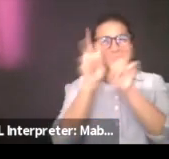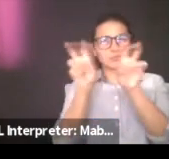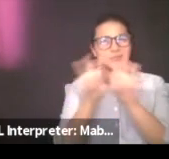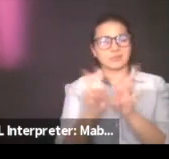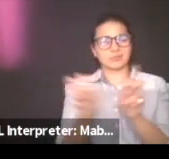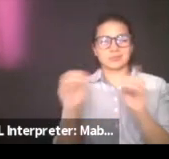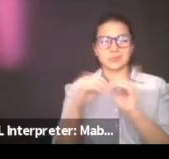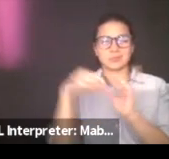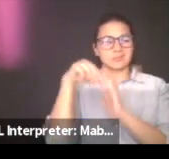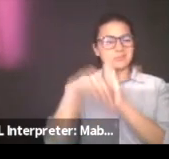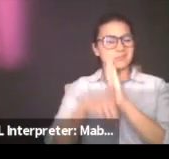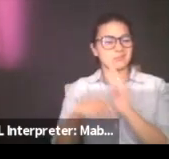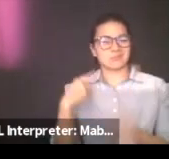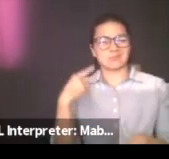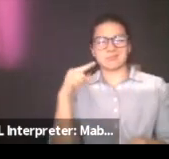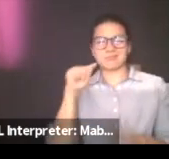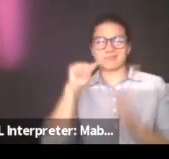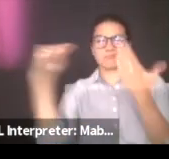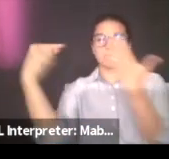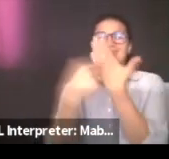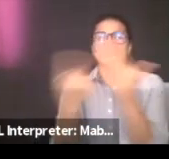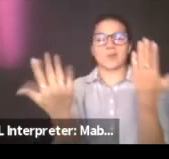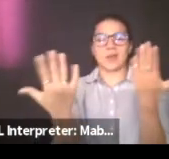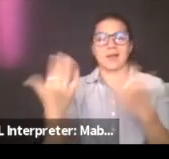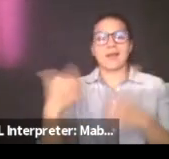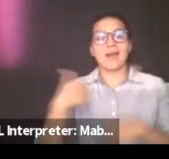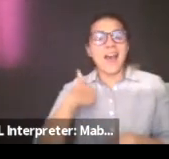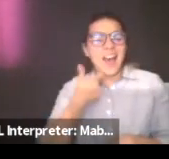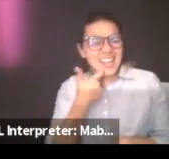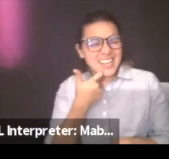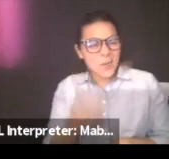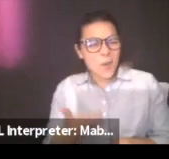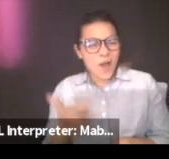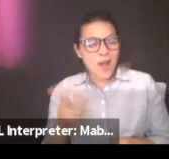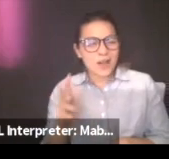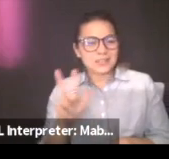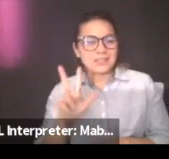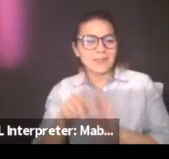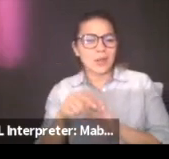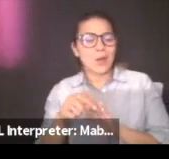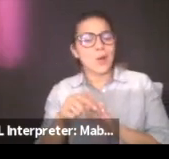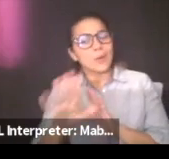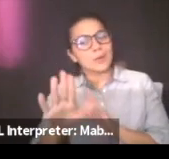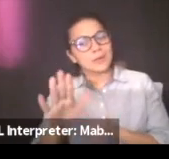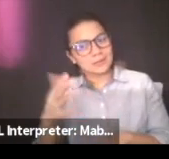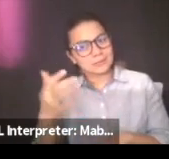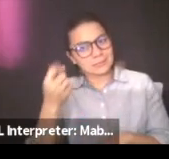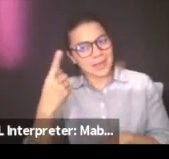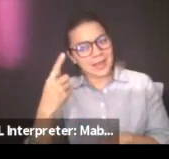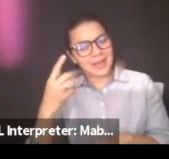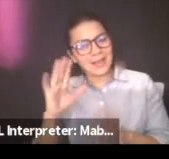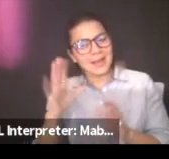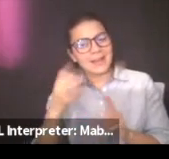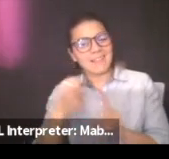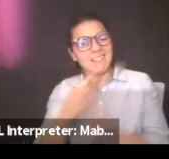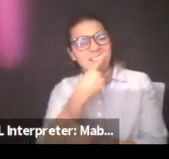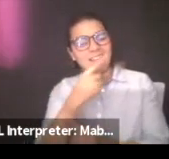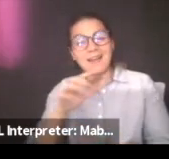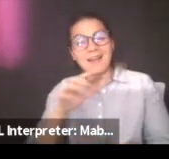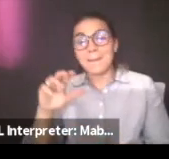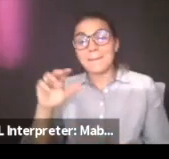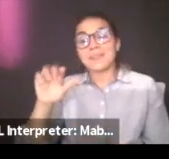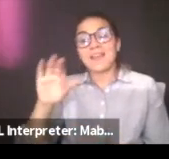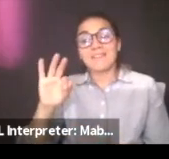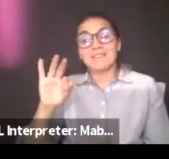here. Fire ants work together in such a closely coordinated way that when in danger, they can become moving,